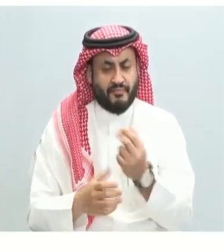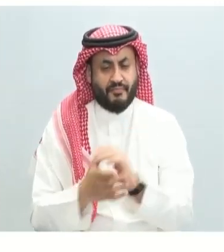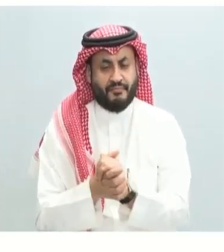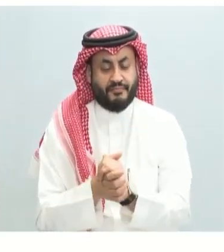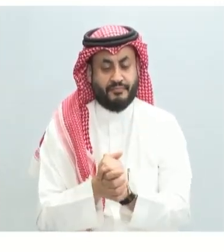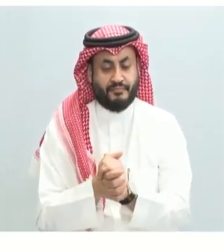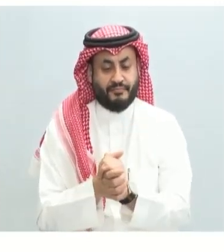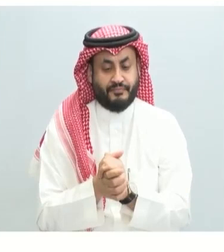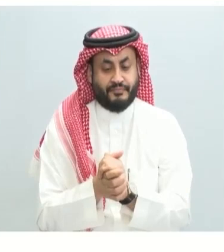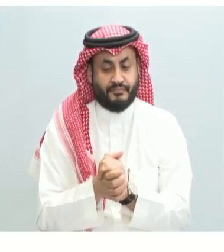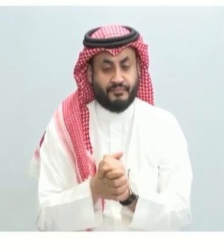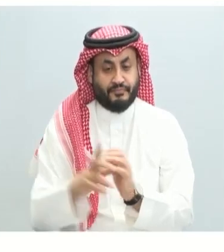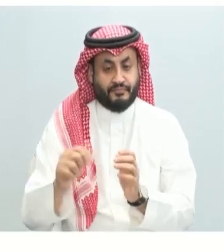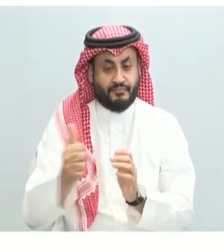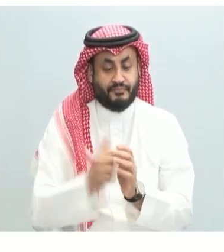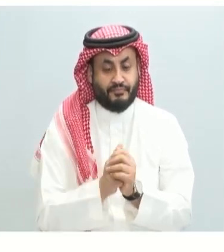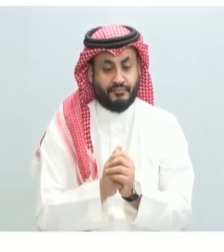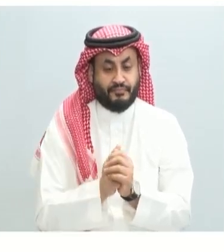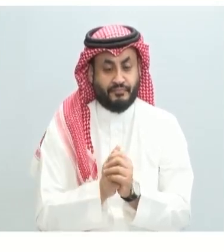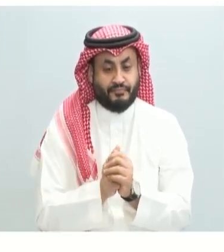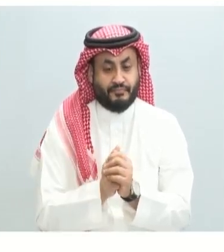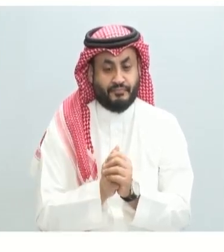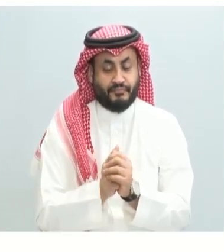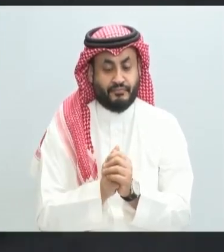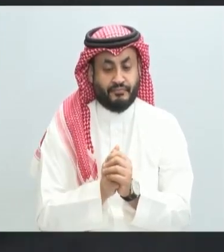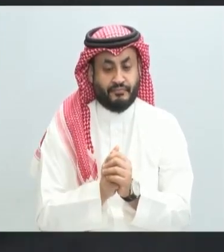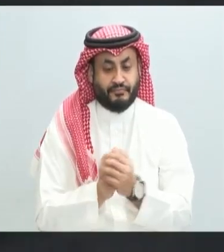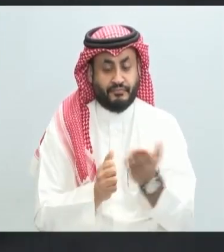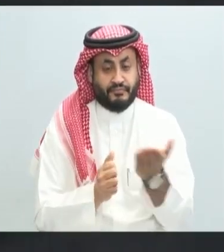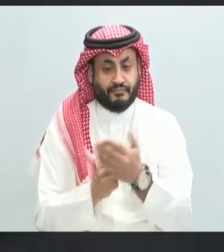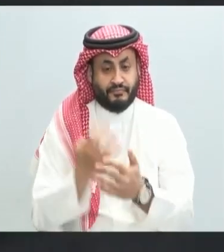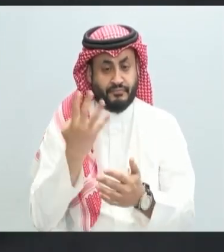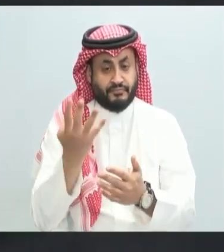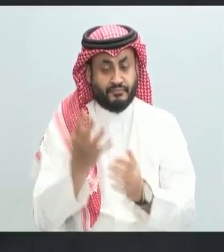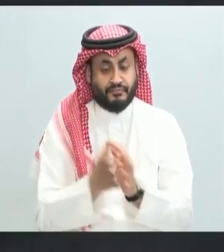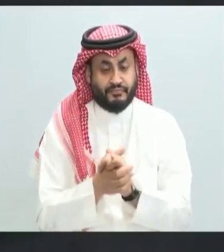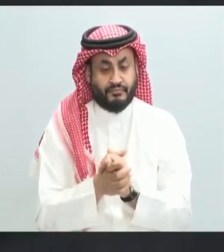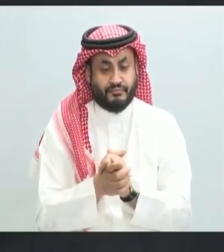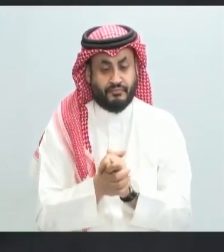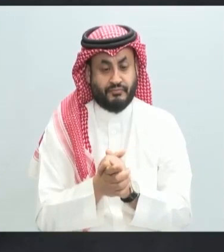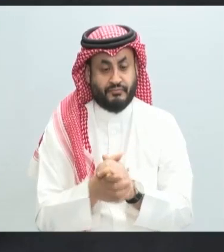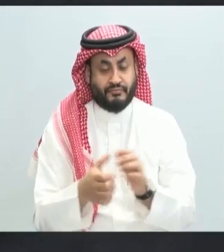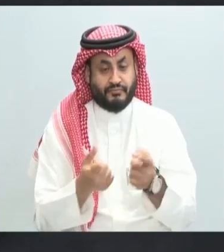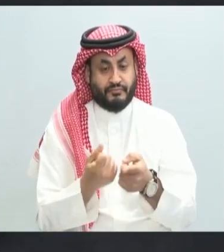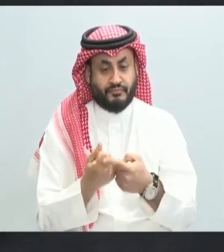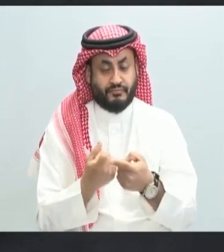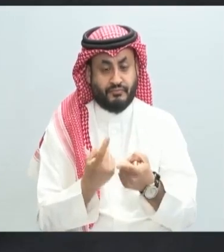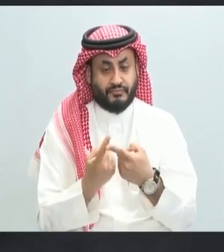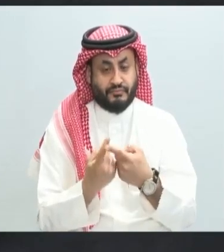Snack. Very well. So here you go. These are the four words. We have